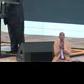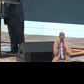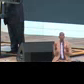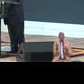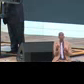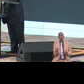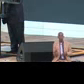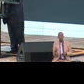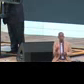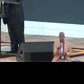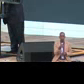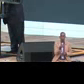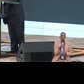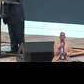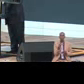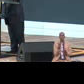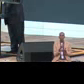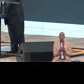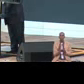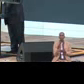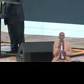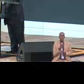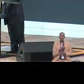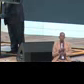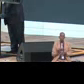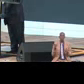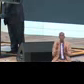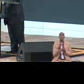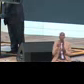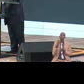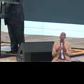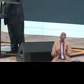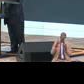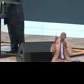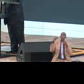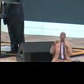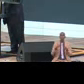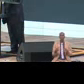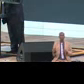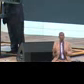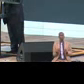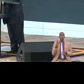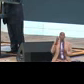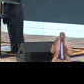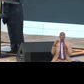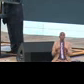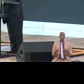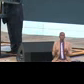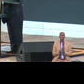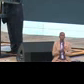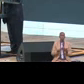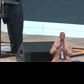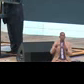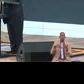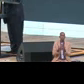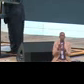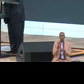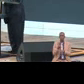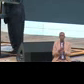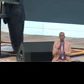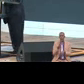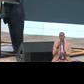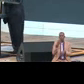liberty them that are bruised. That's what he came to do. He came to destroy all the works